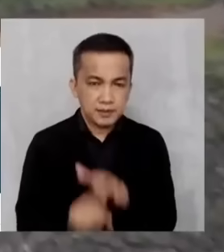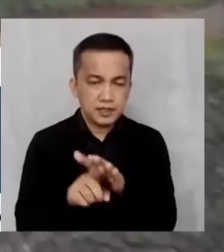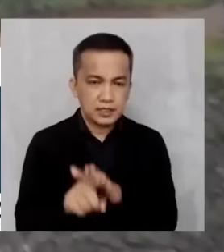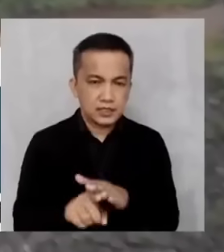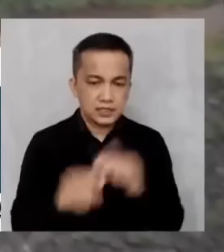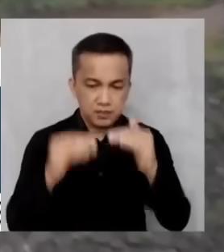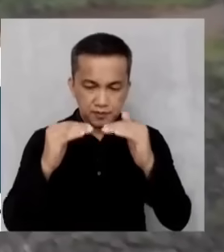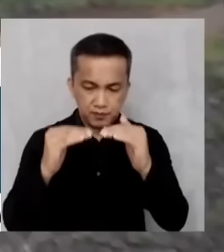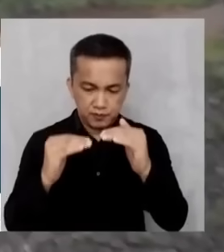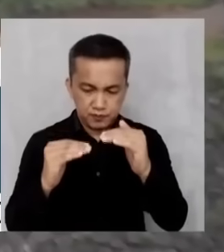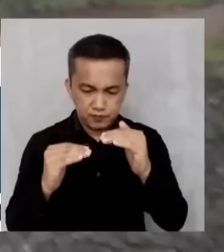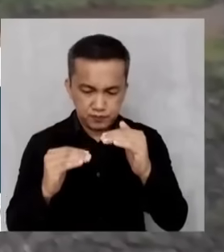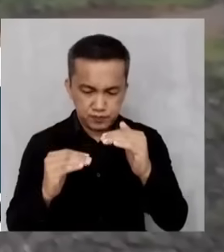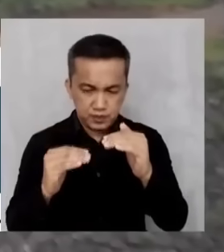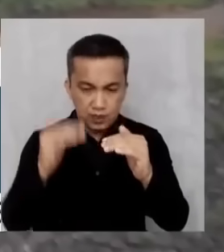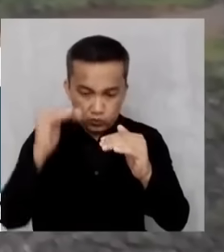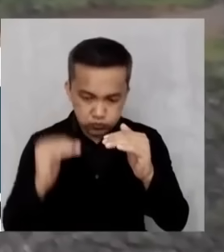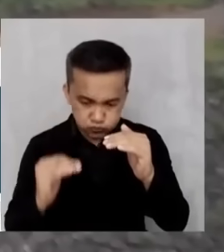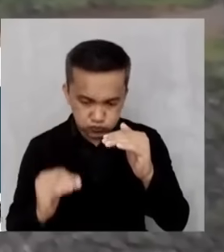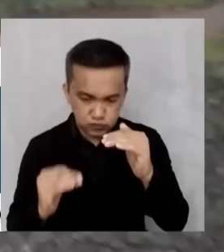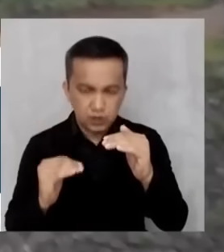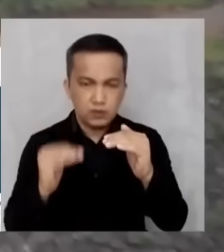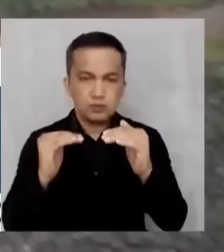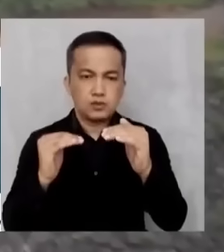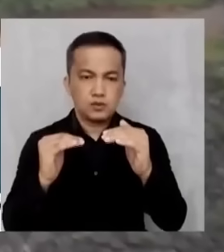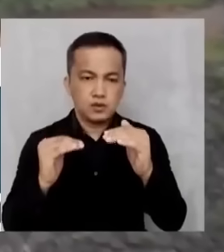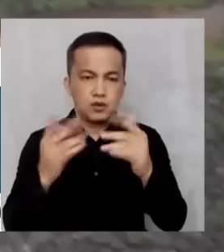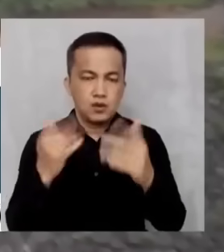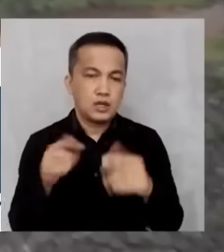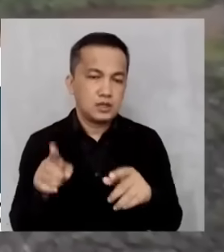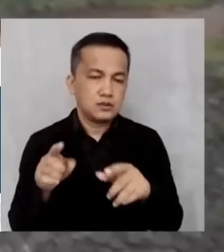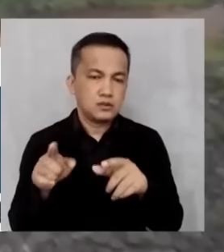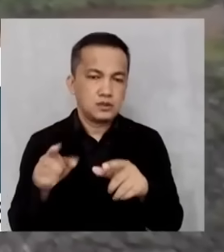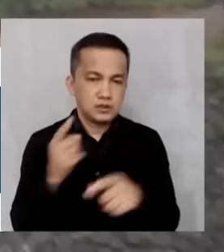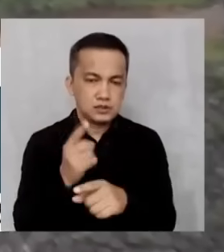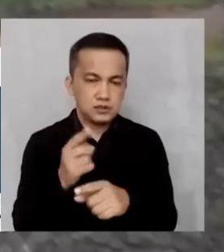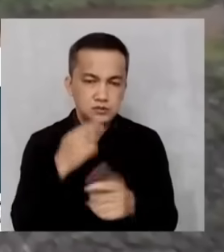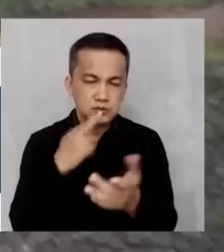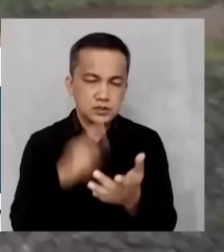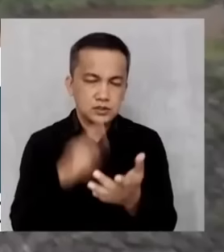ng Angat Dam, dahil for the record,